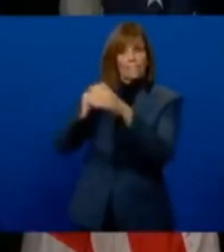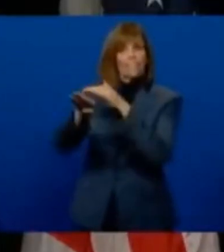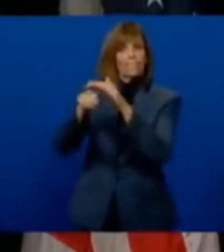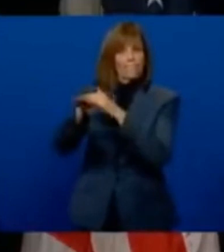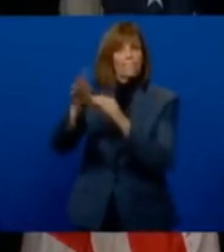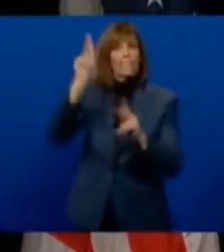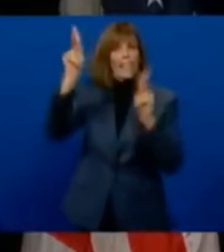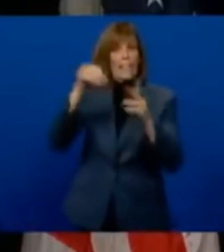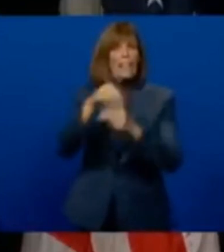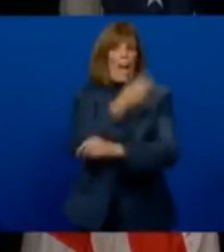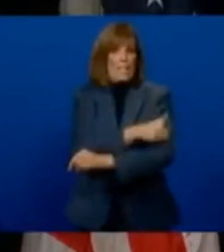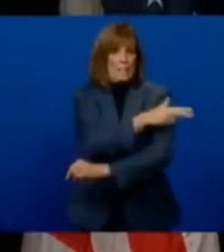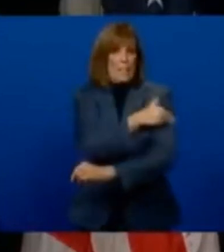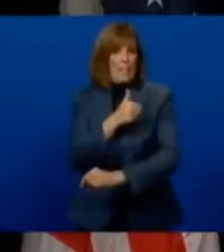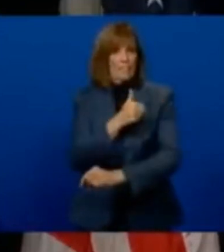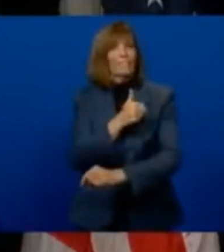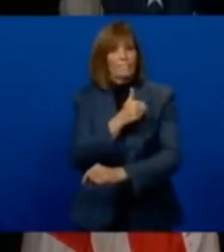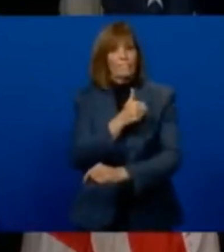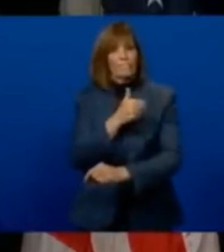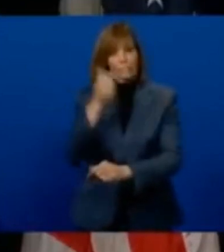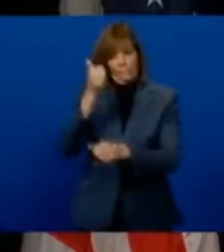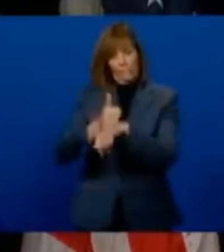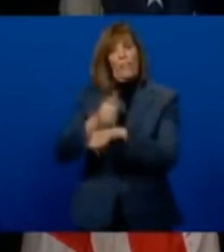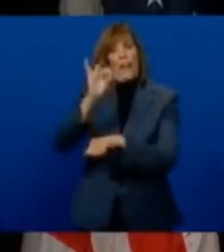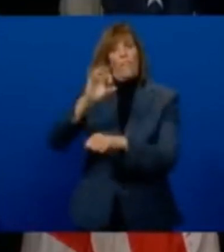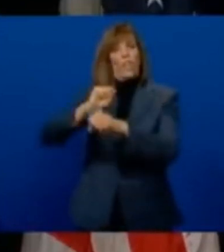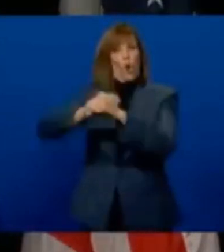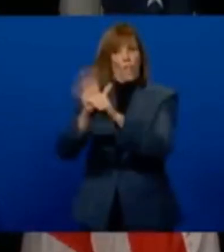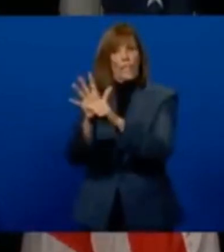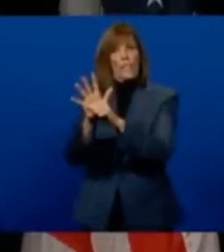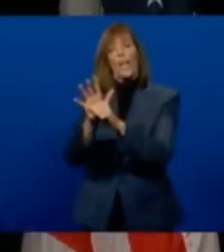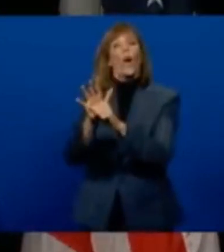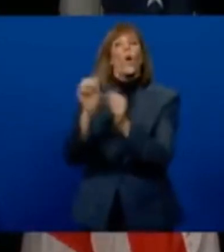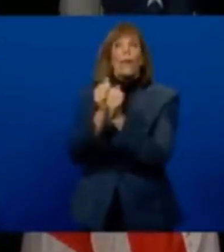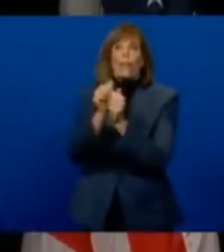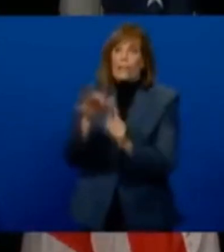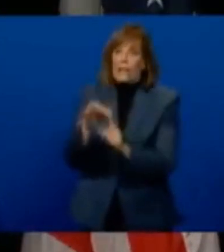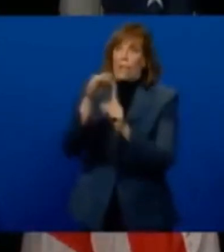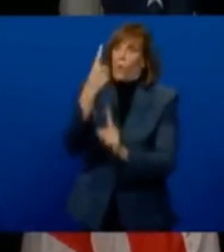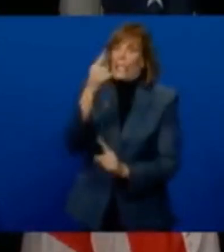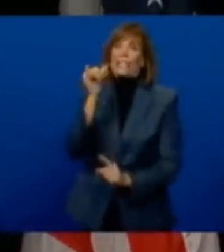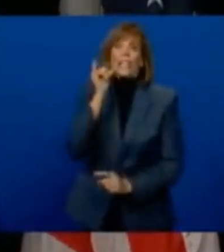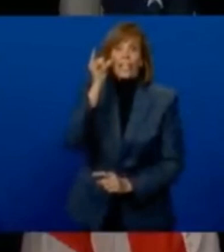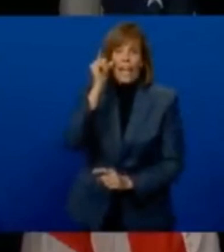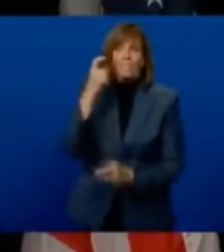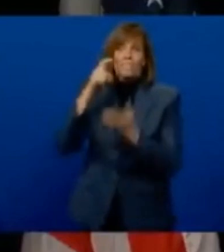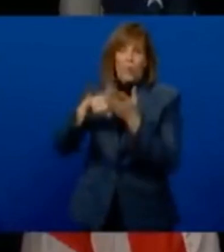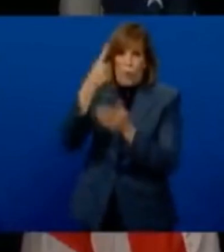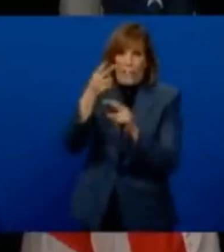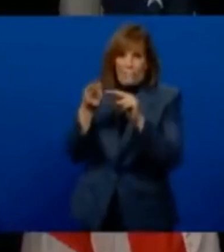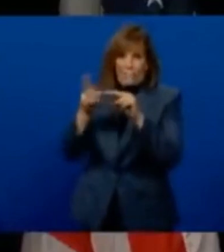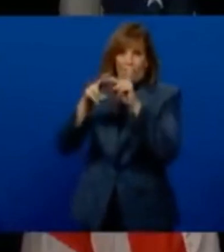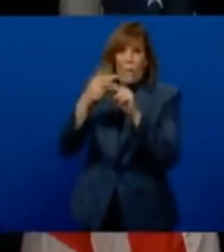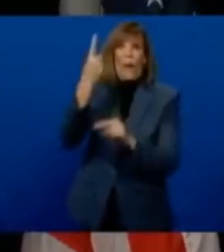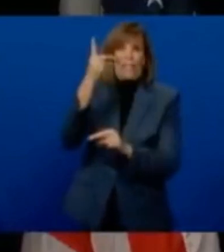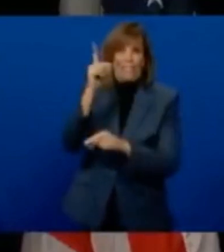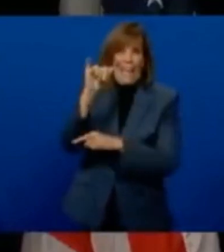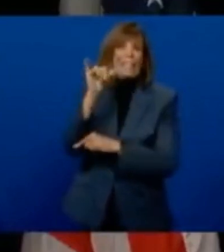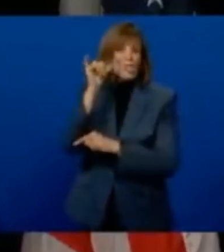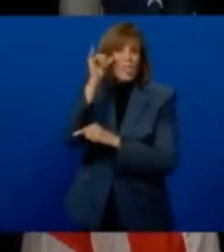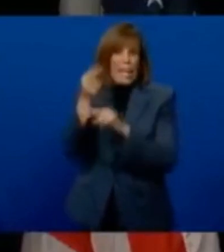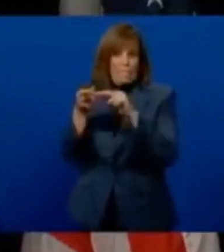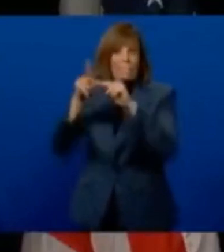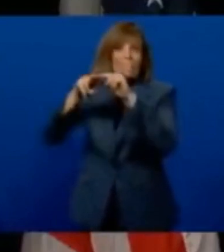Iowans hospitalized due to COVID-19, with the exception of yesterday with a slight increase, where a slight increase was